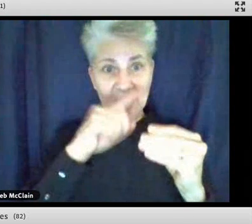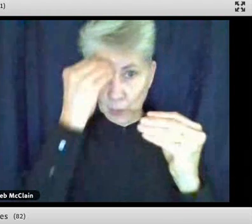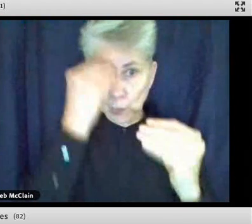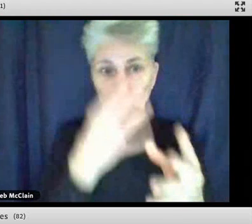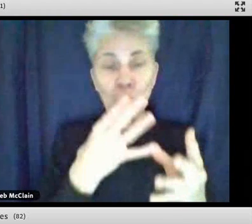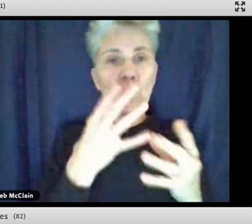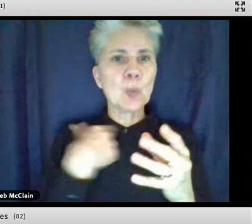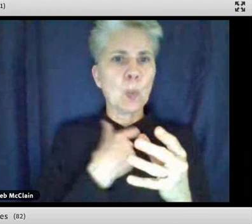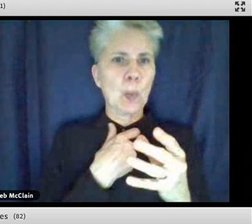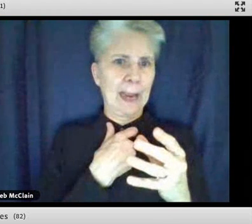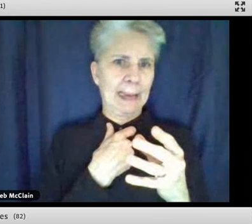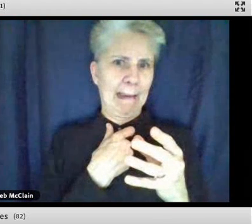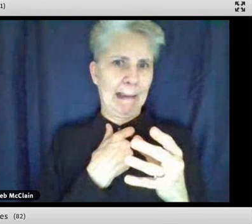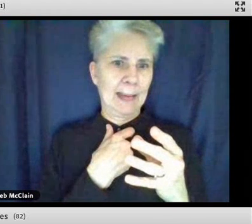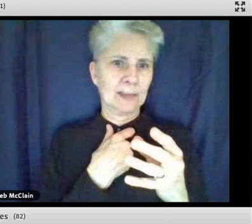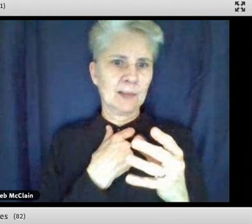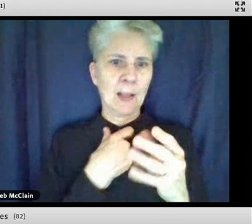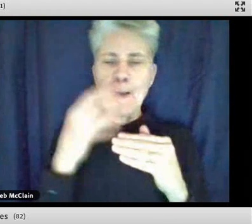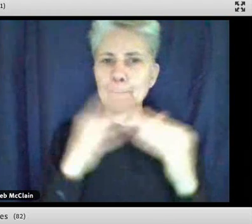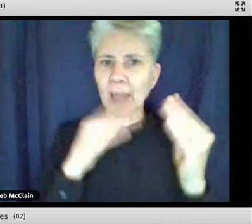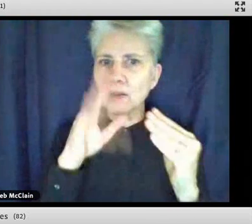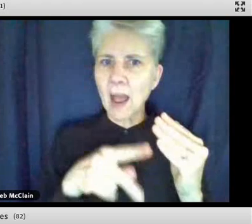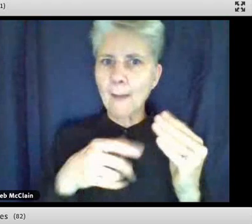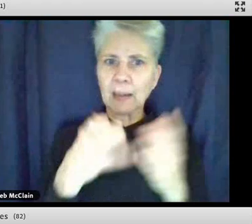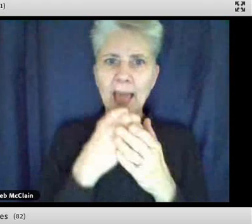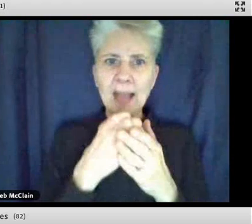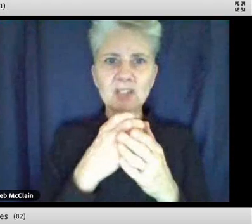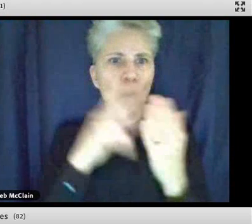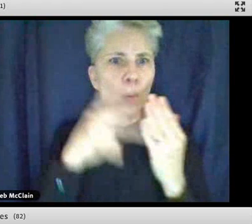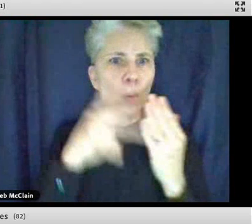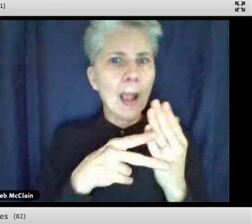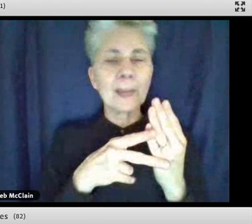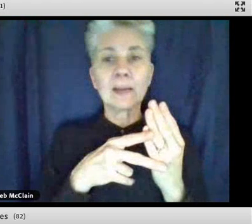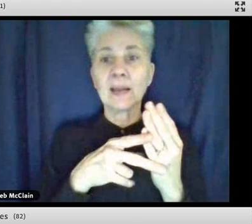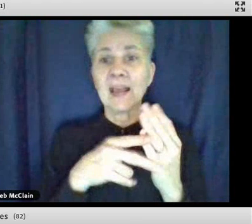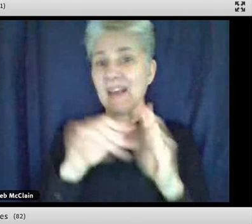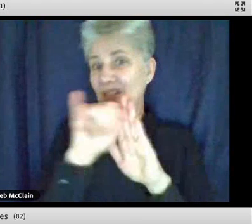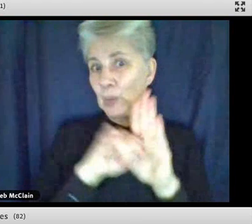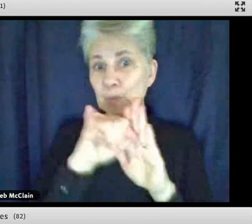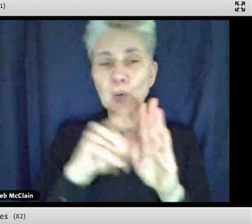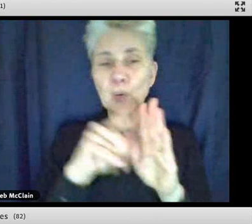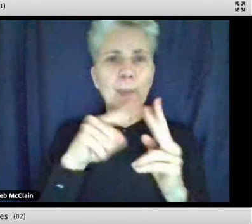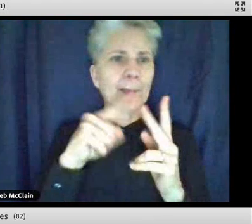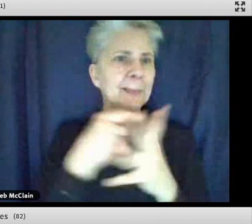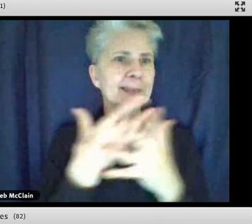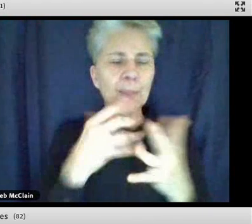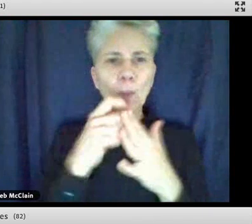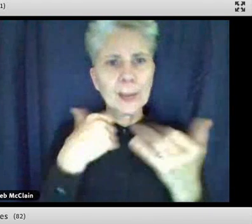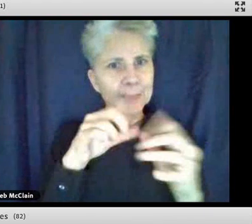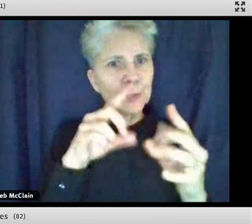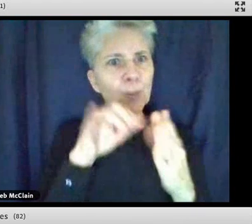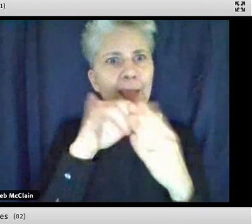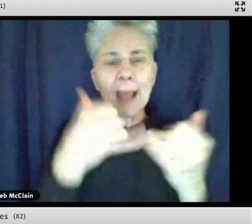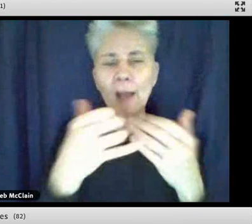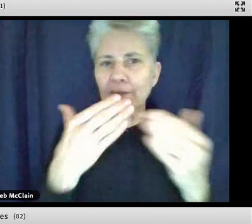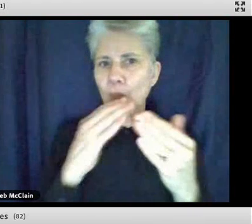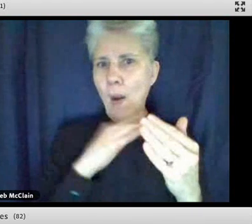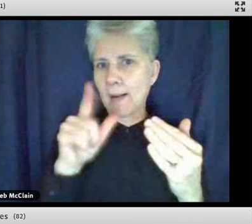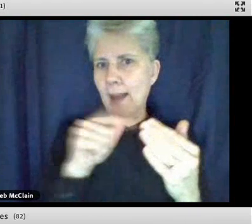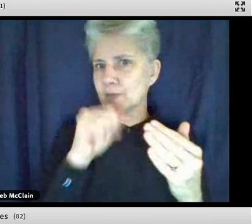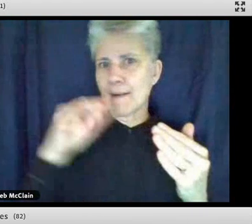build collections and programming. Even now, whether it's a YouTube video or something, we could still do that now, even though our libraries aren't